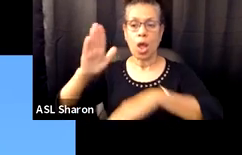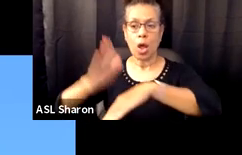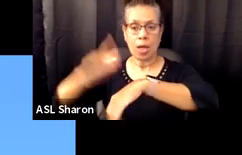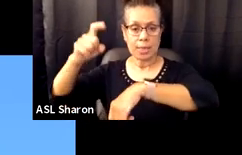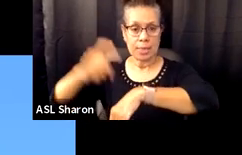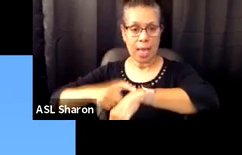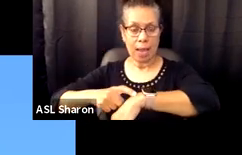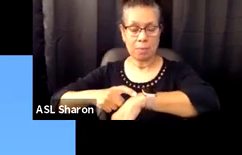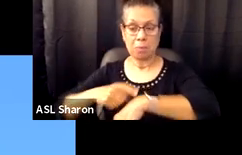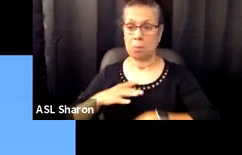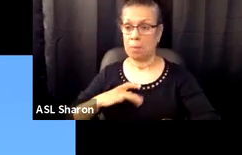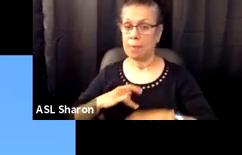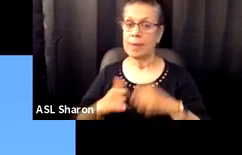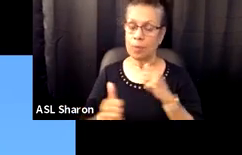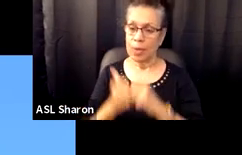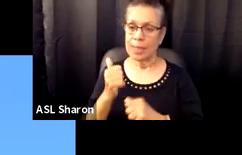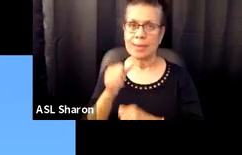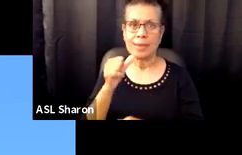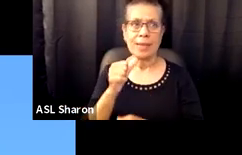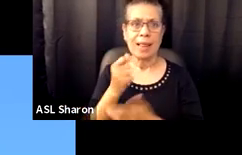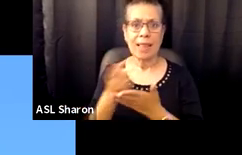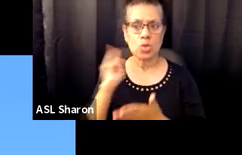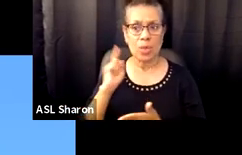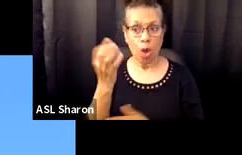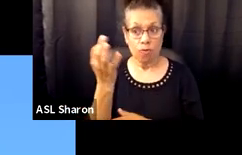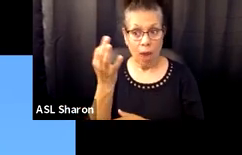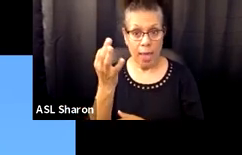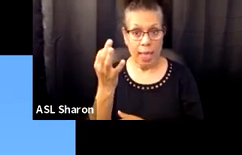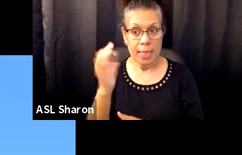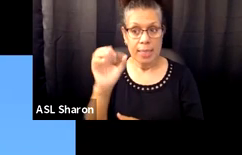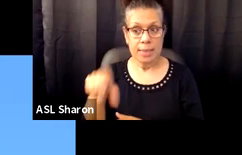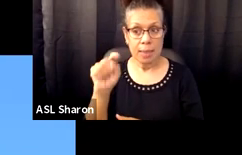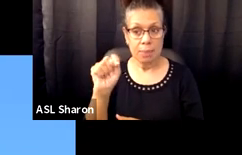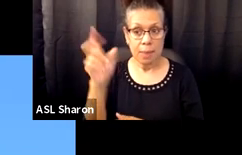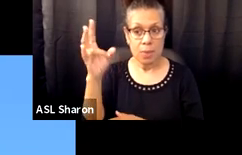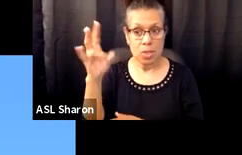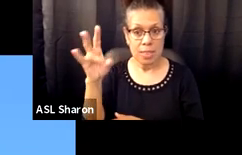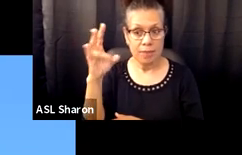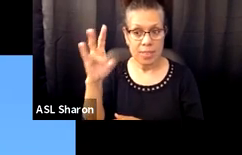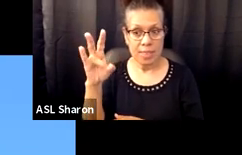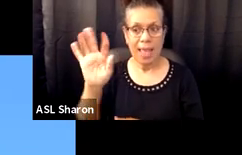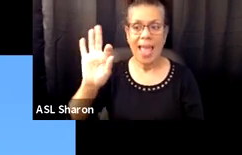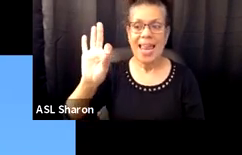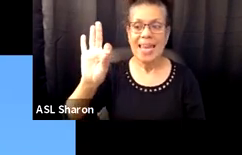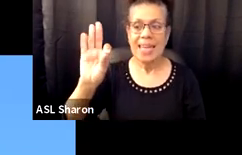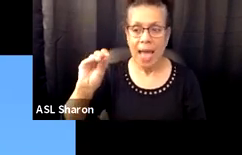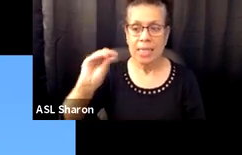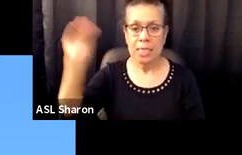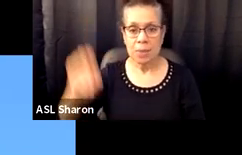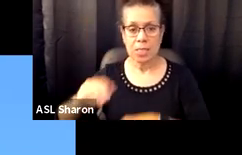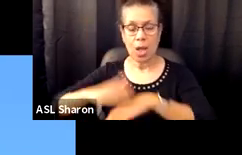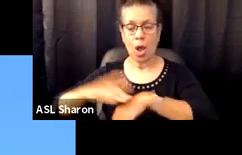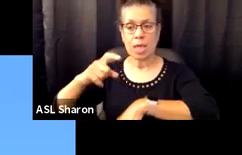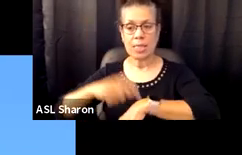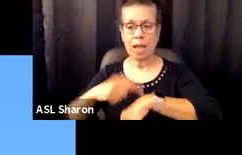with our highest performing day last week peaking on friday september 17th at 90 percent on time rate for